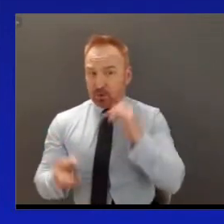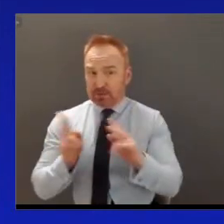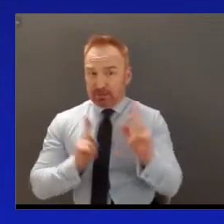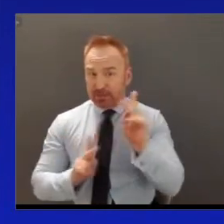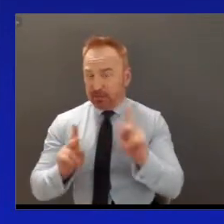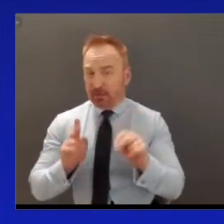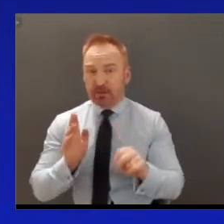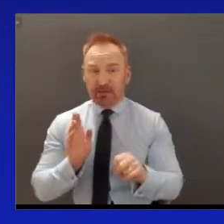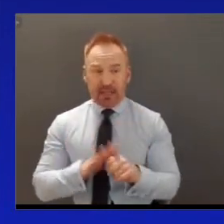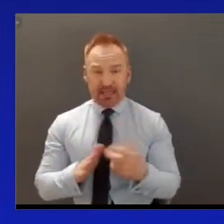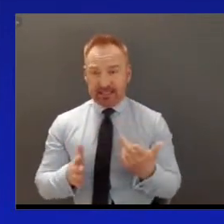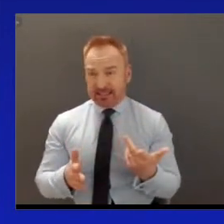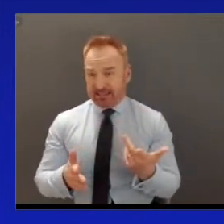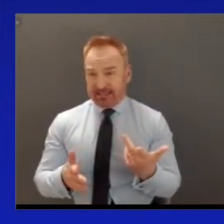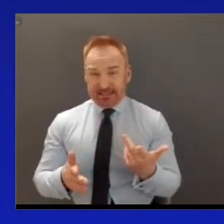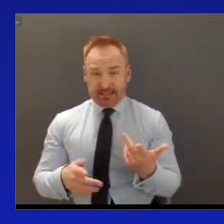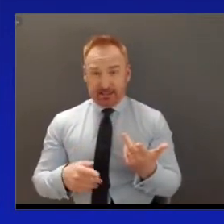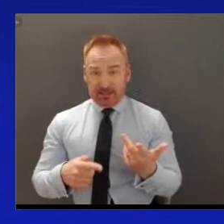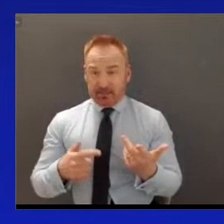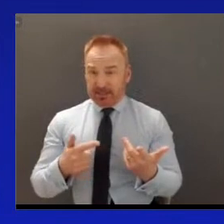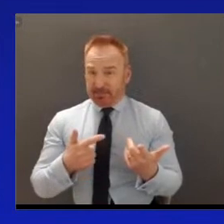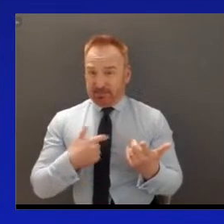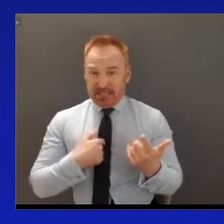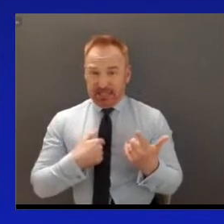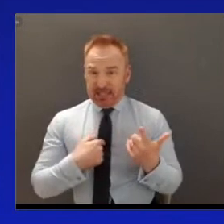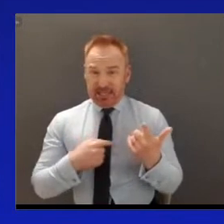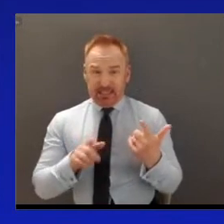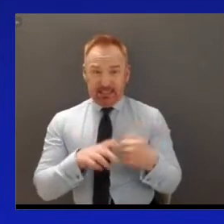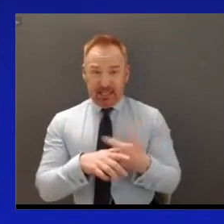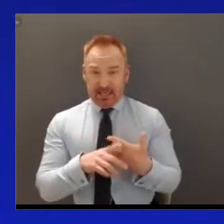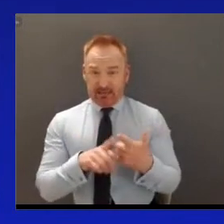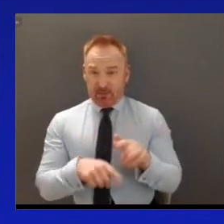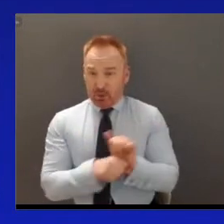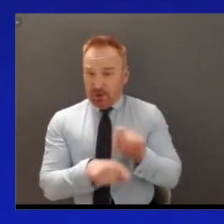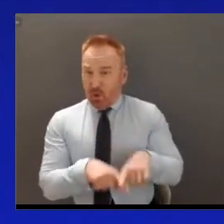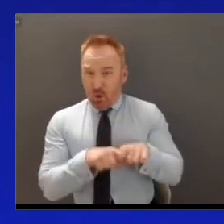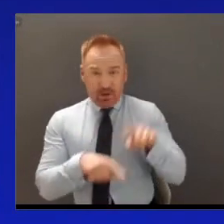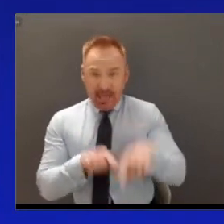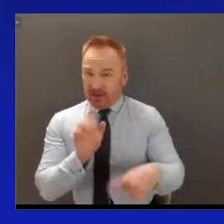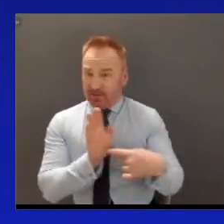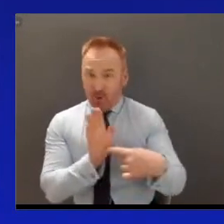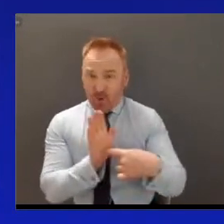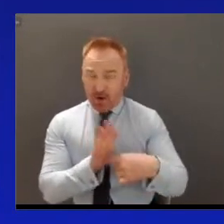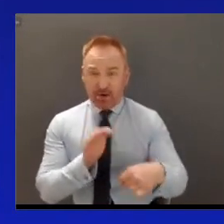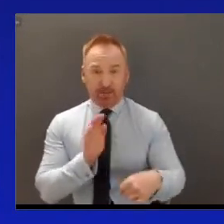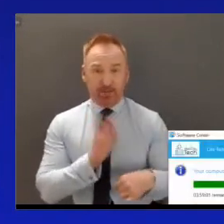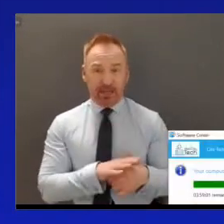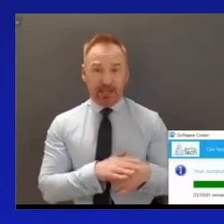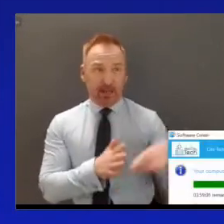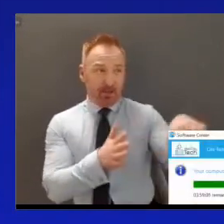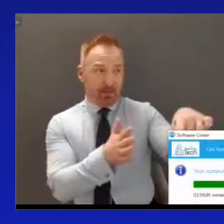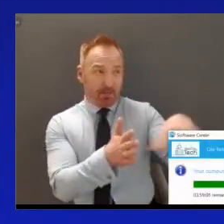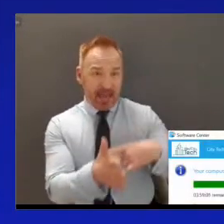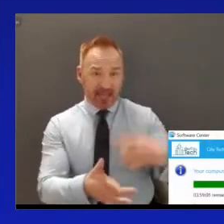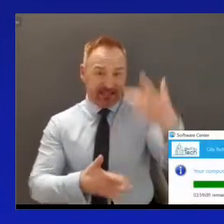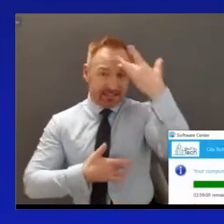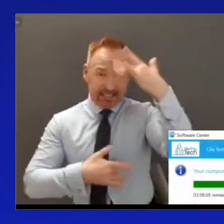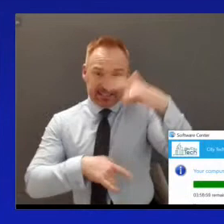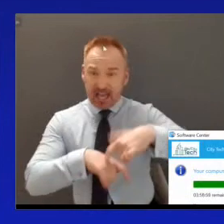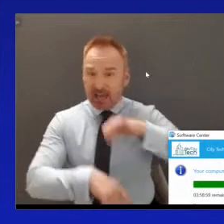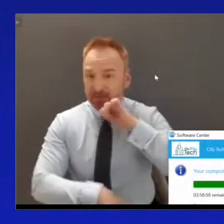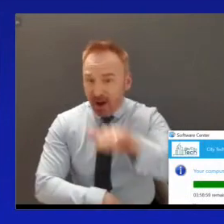sick days? Like, are you hearing that people are having struggles being able to isolate for Our 14